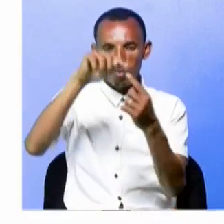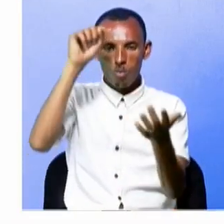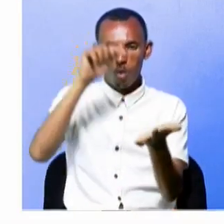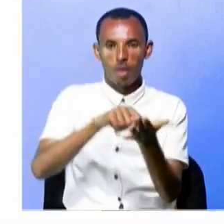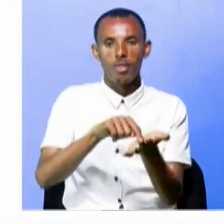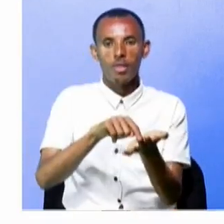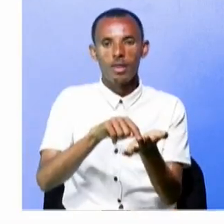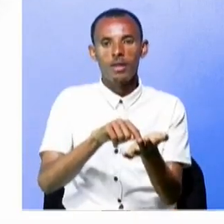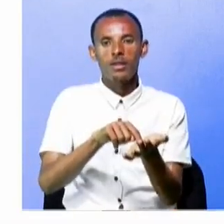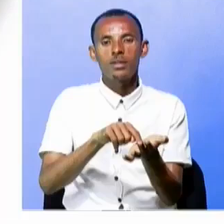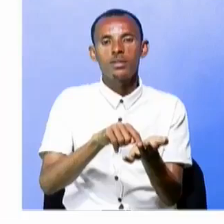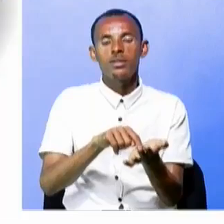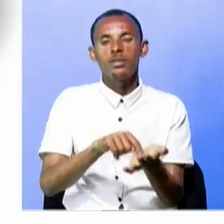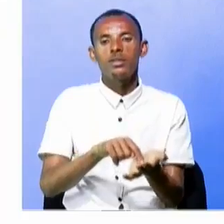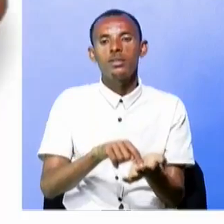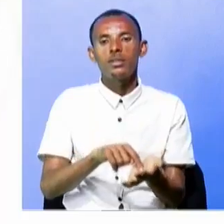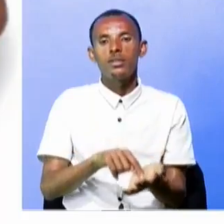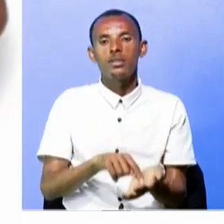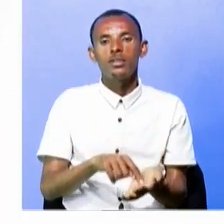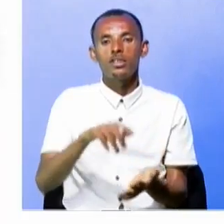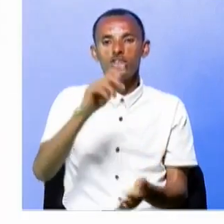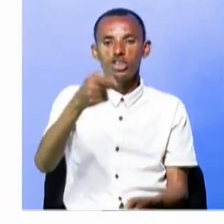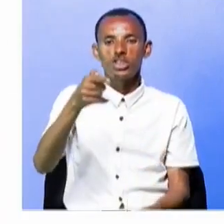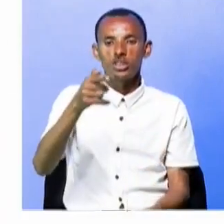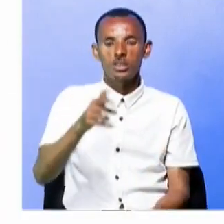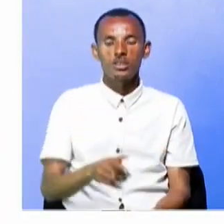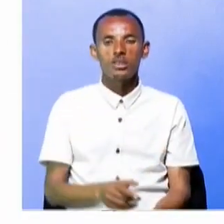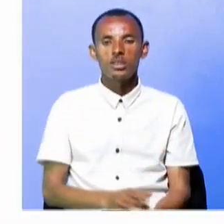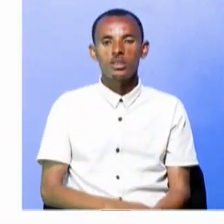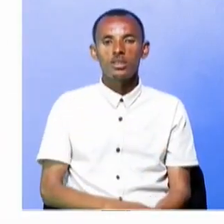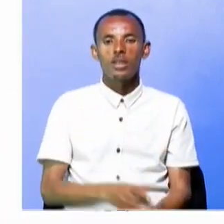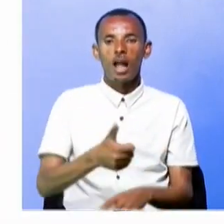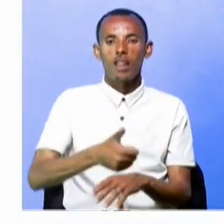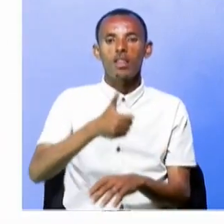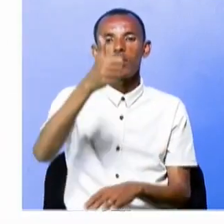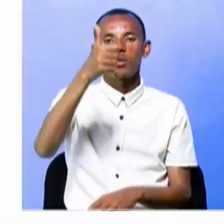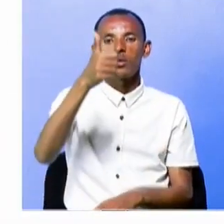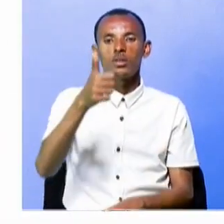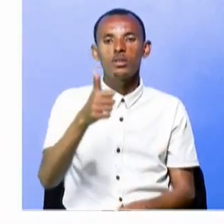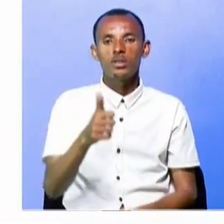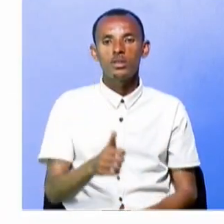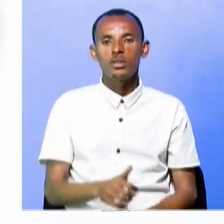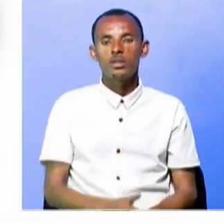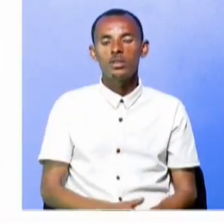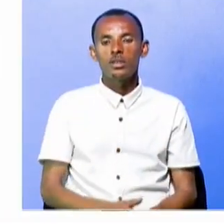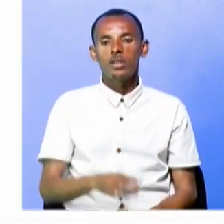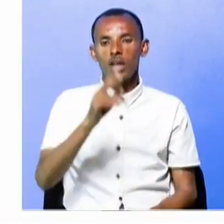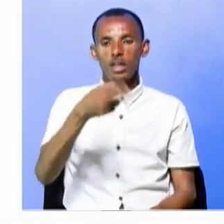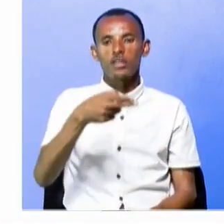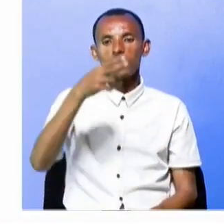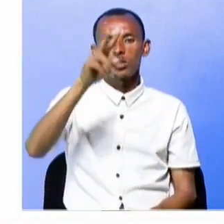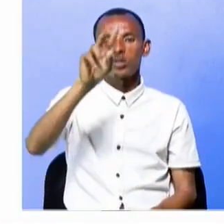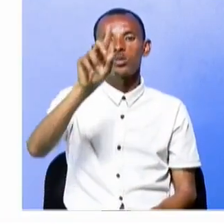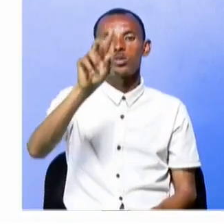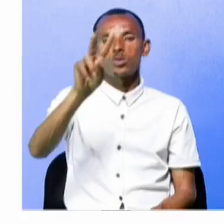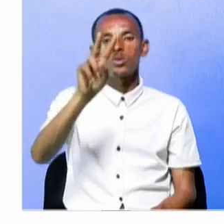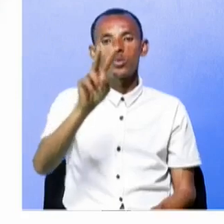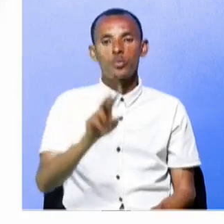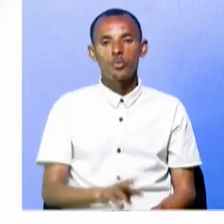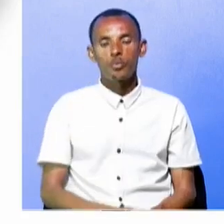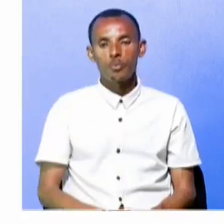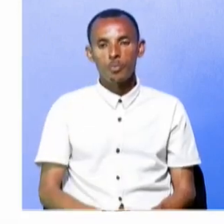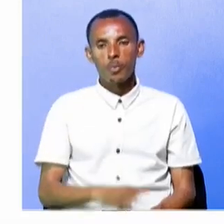point, say G, and say this altitude is H2,